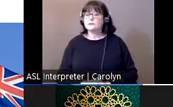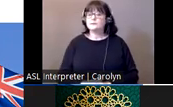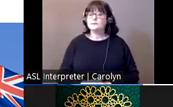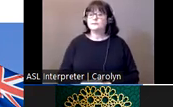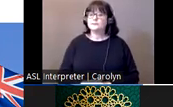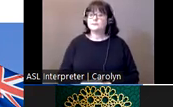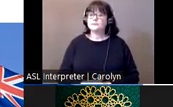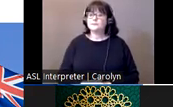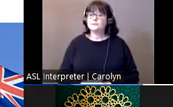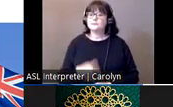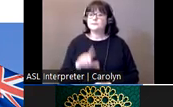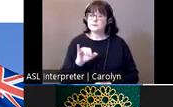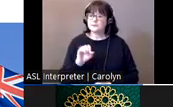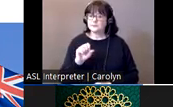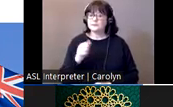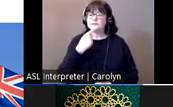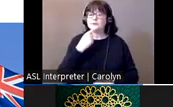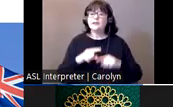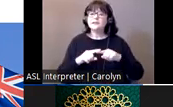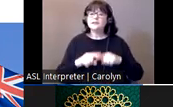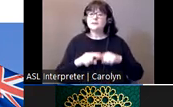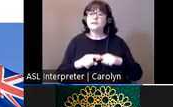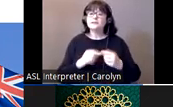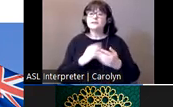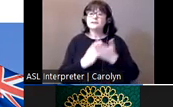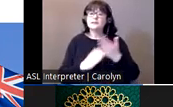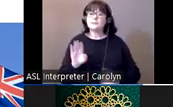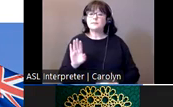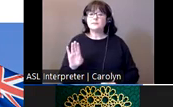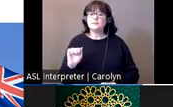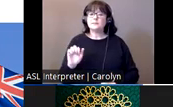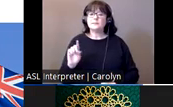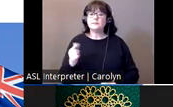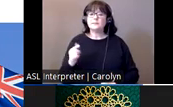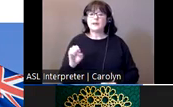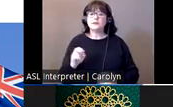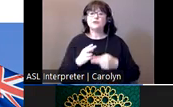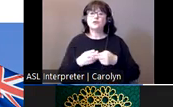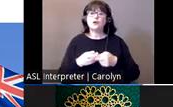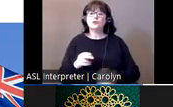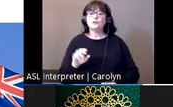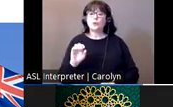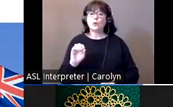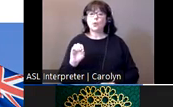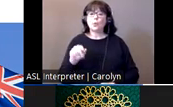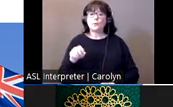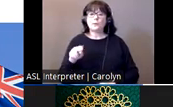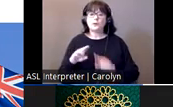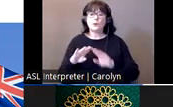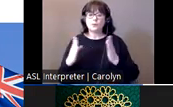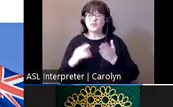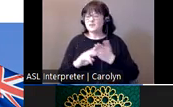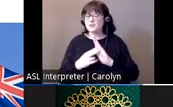think Lisa weighed in on that. It depends. Some are open badges, which are readable with either a click or some